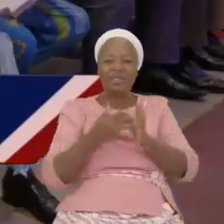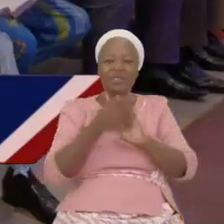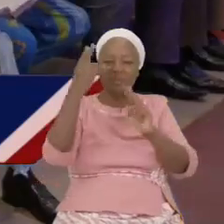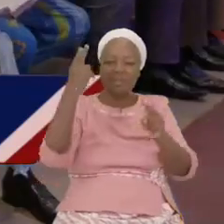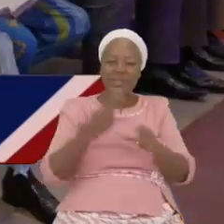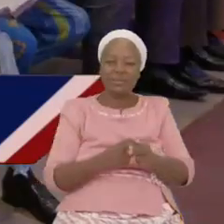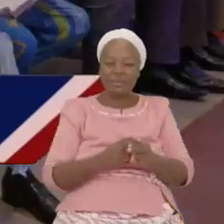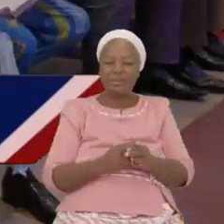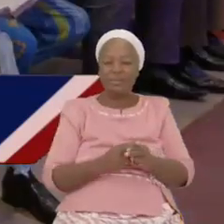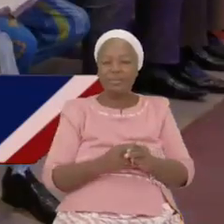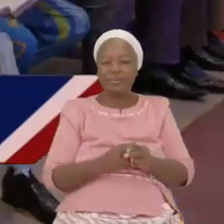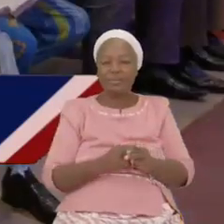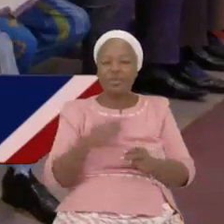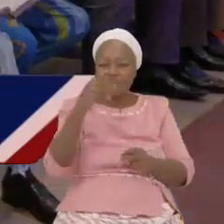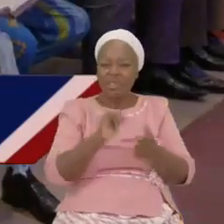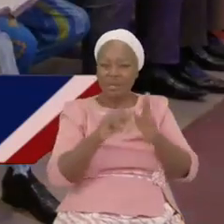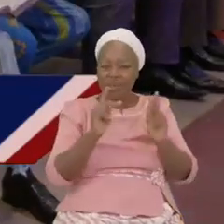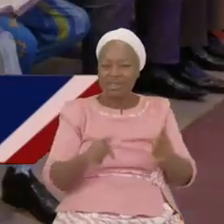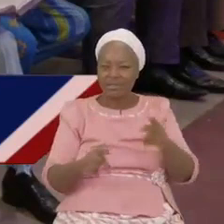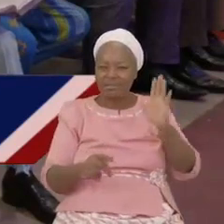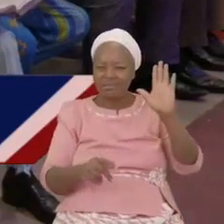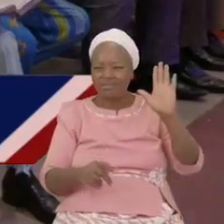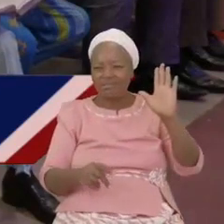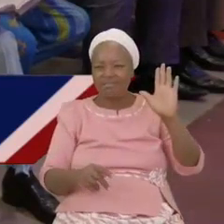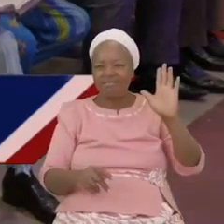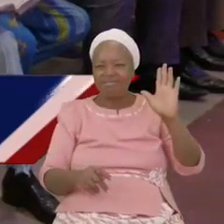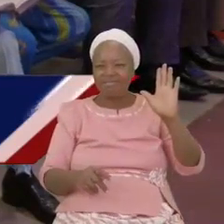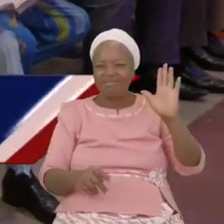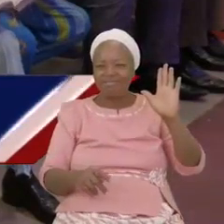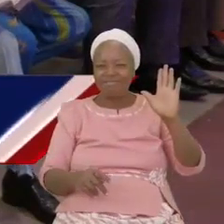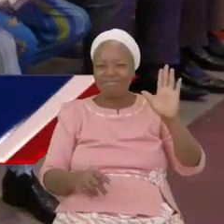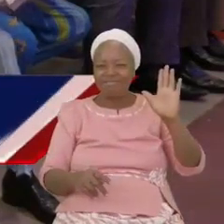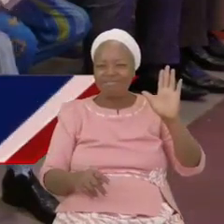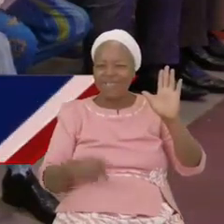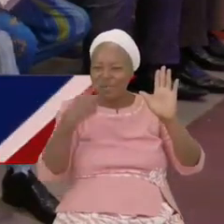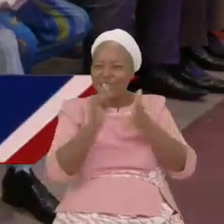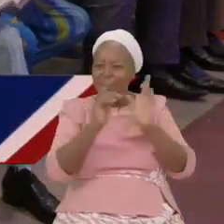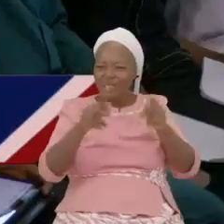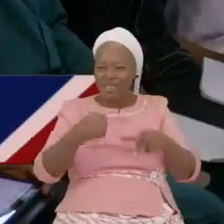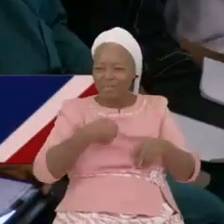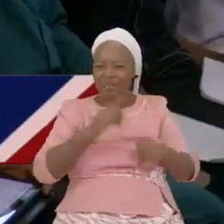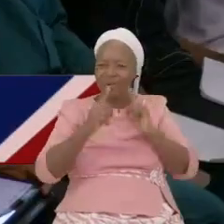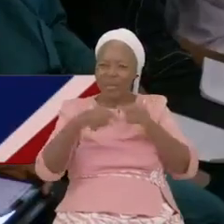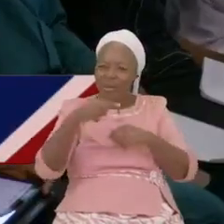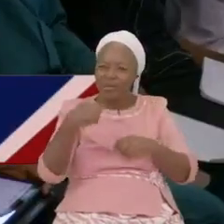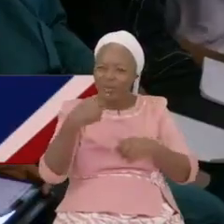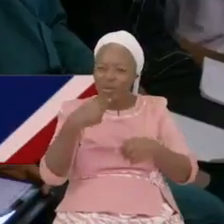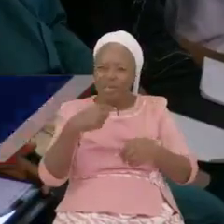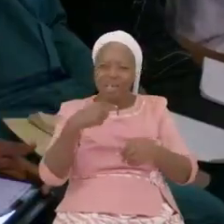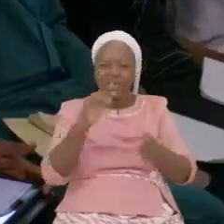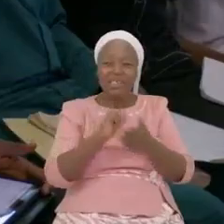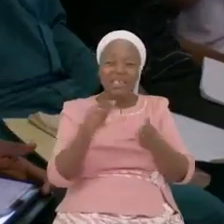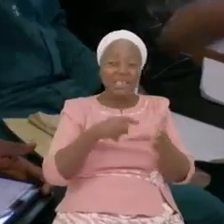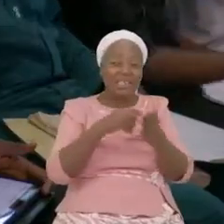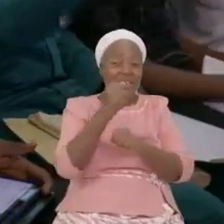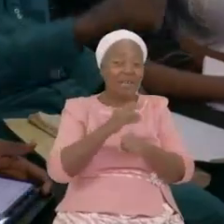name. Who is that? I said, who am I talking about? That this year will be a year